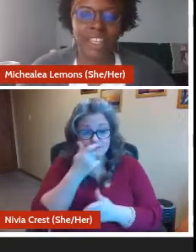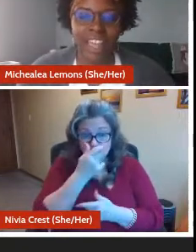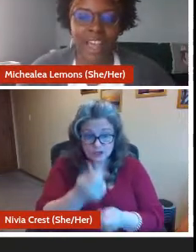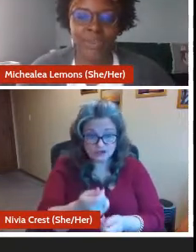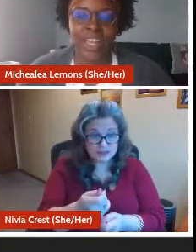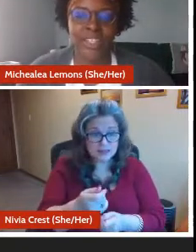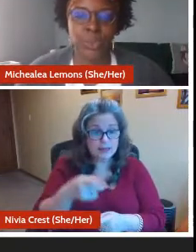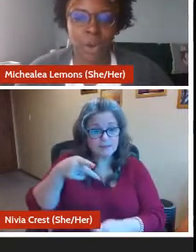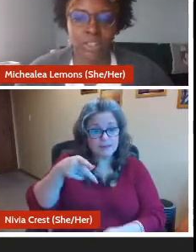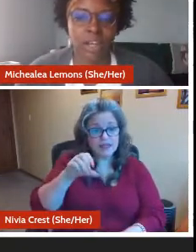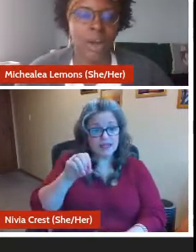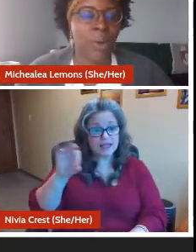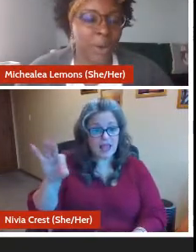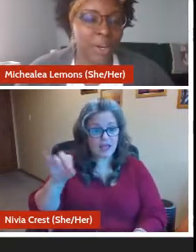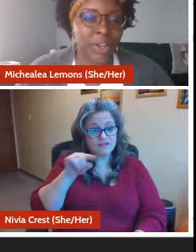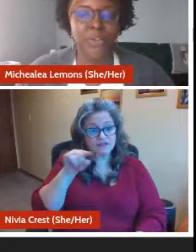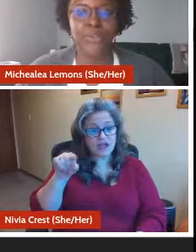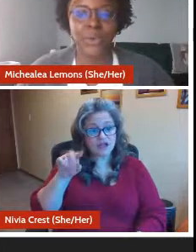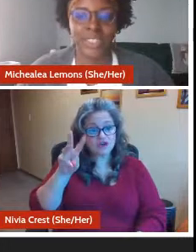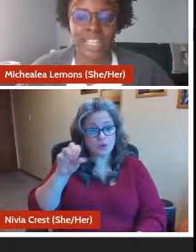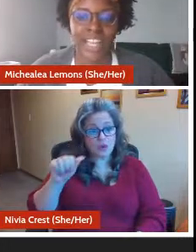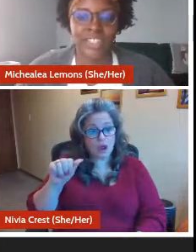to